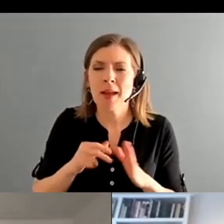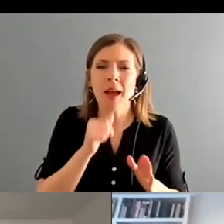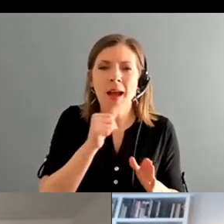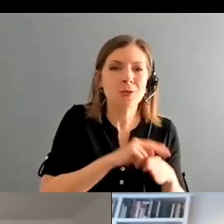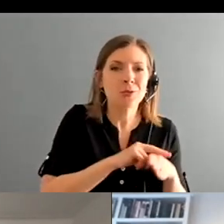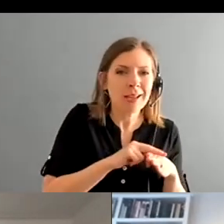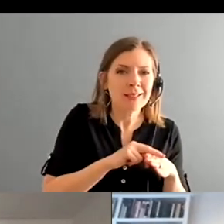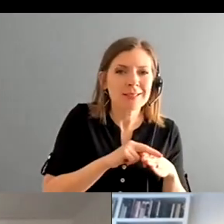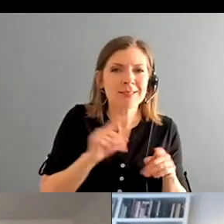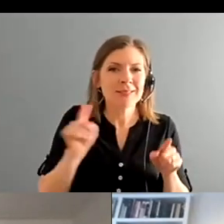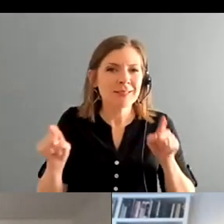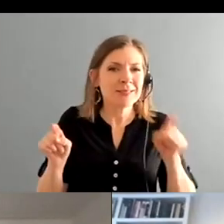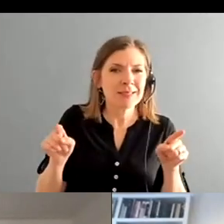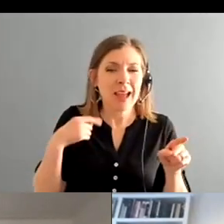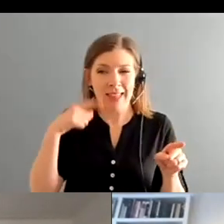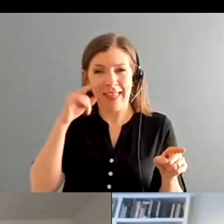probably a more helpful